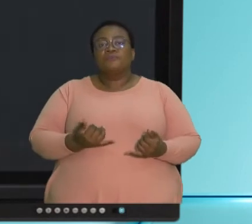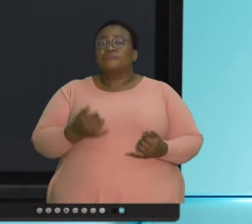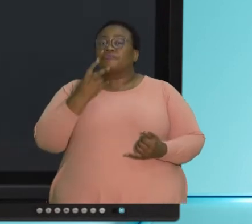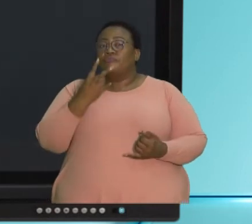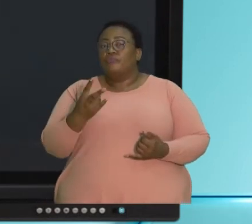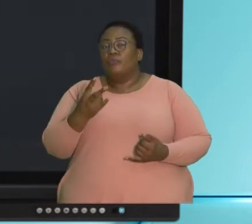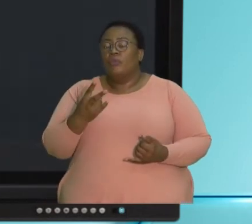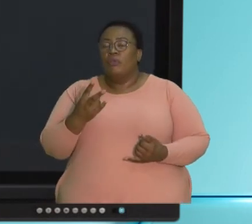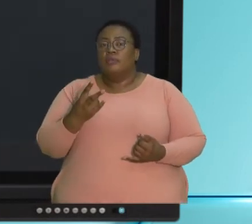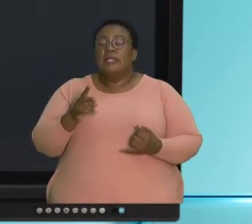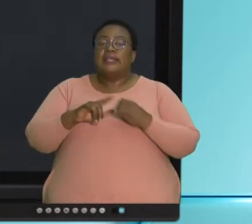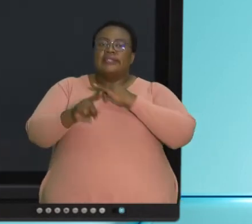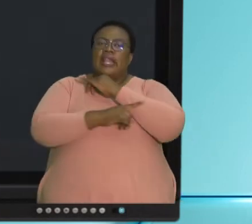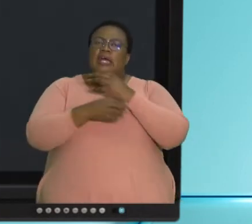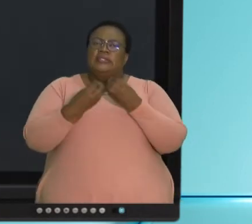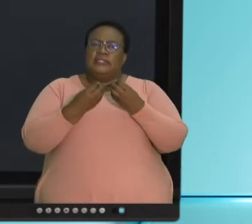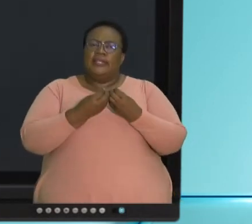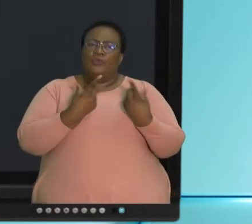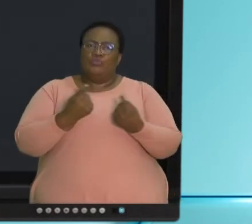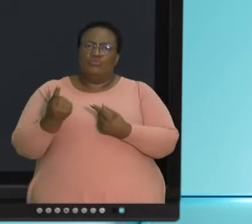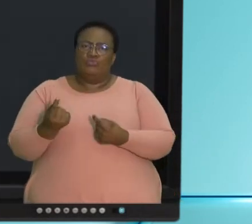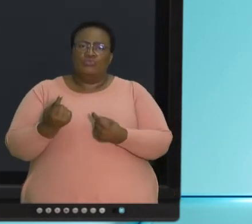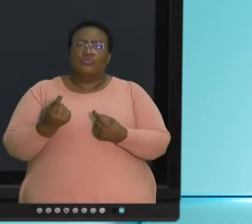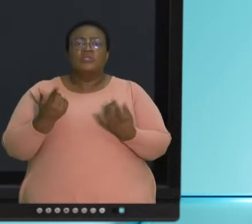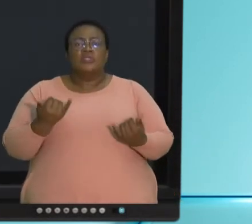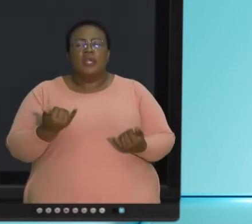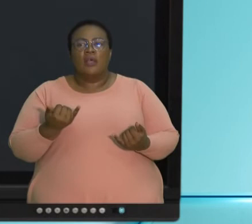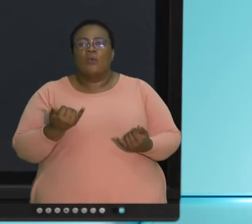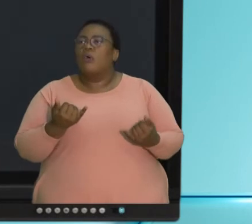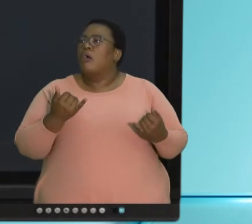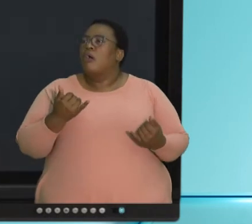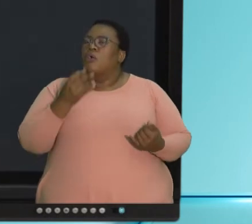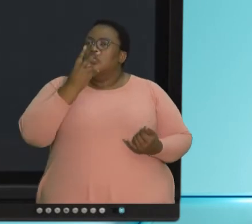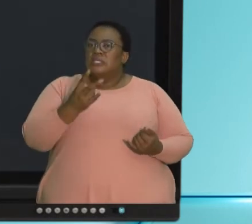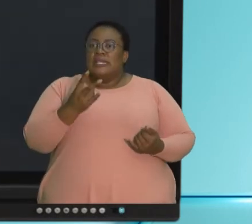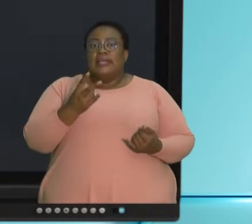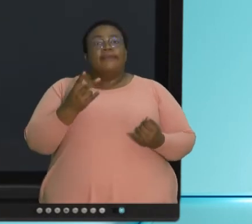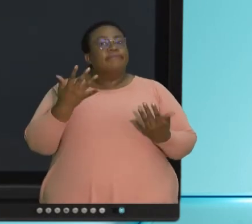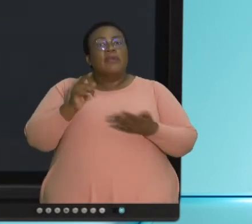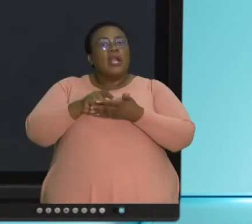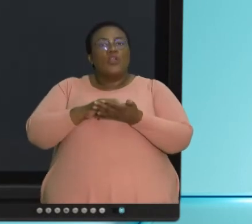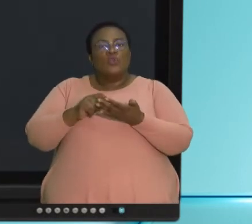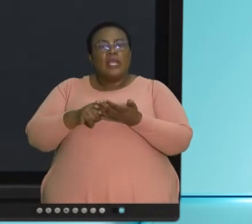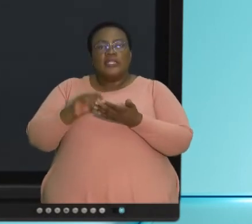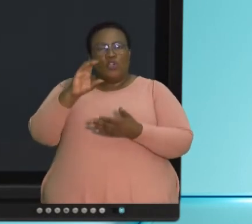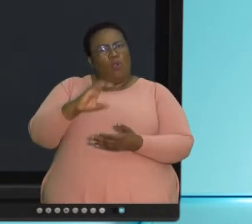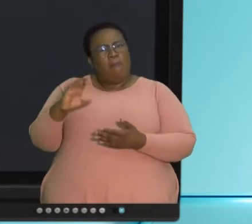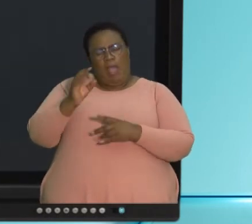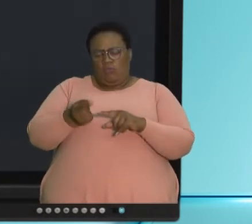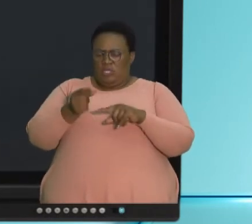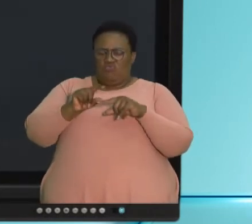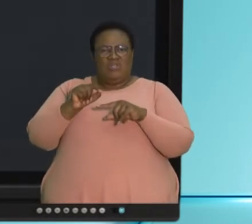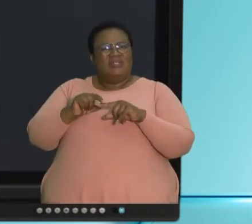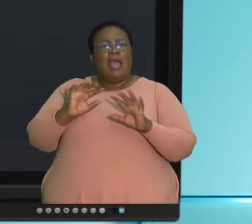last thing that we're going to look at now. Now we're going to look at what it means to calculate under compound interest, what